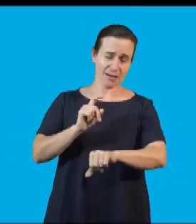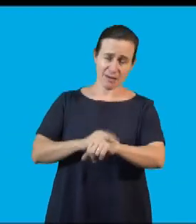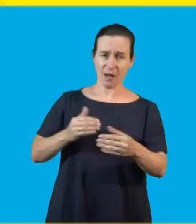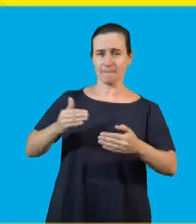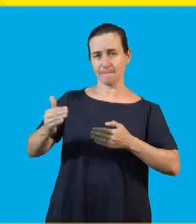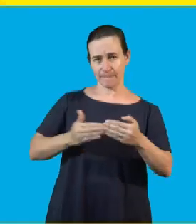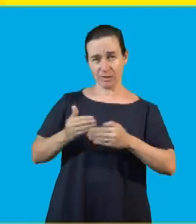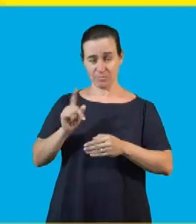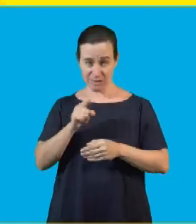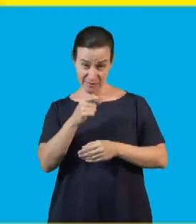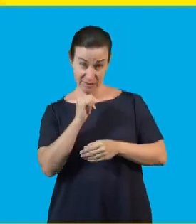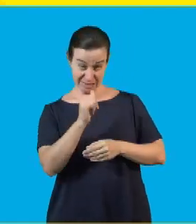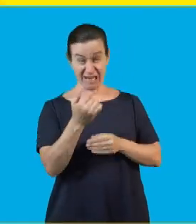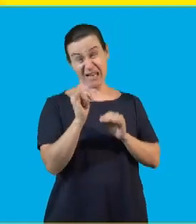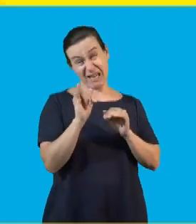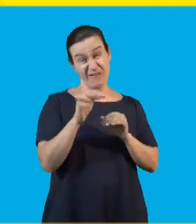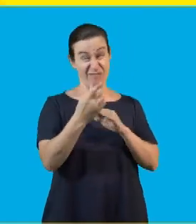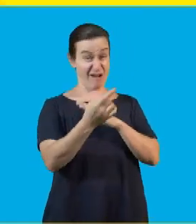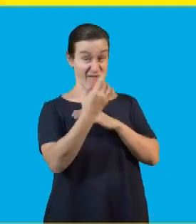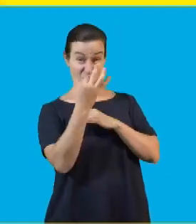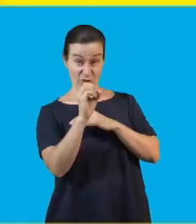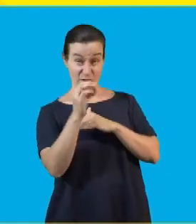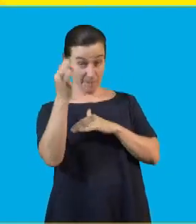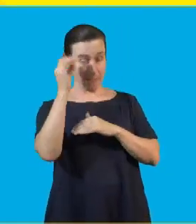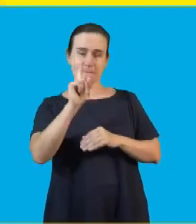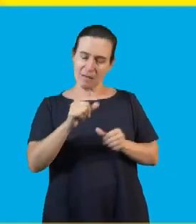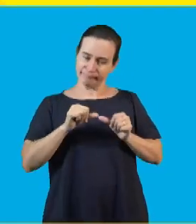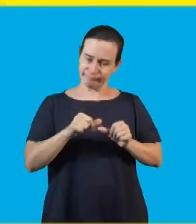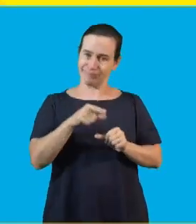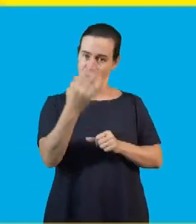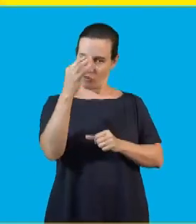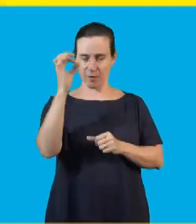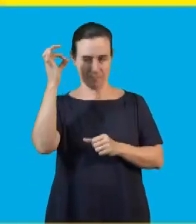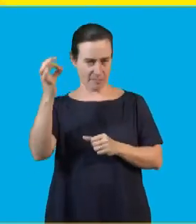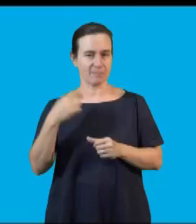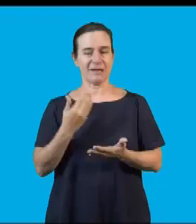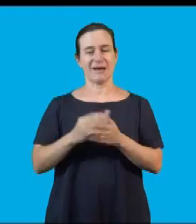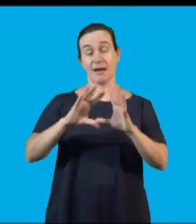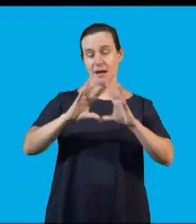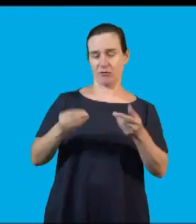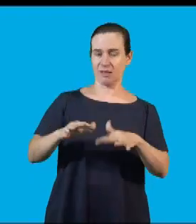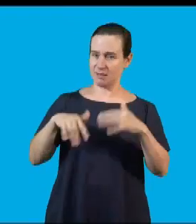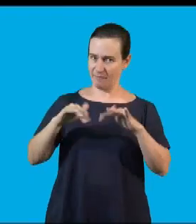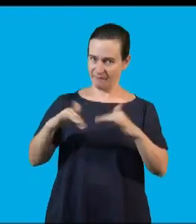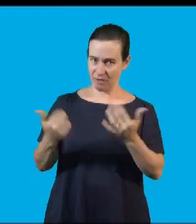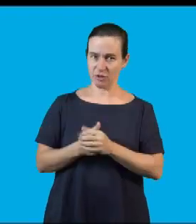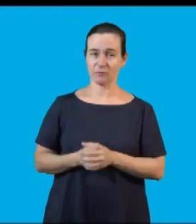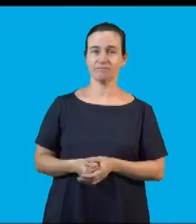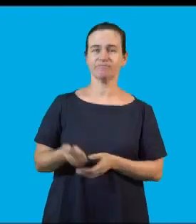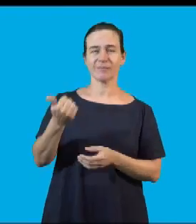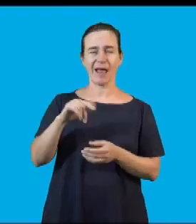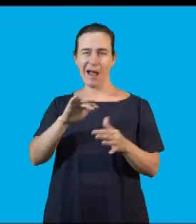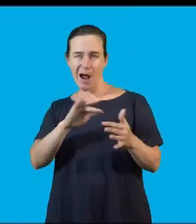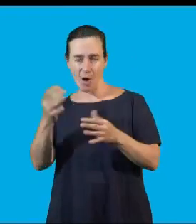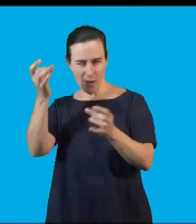about. Ensure that you stick within the guidelines provided, that you finish all pieces. Then information retrieval